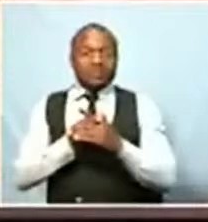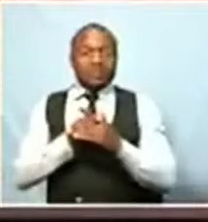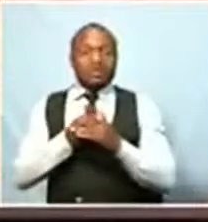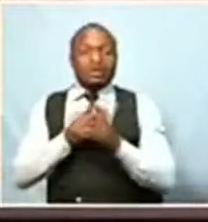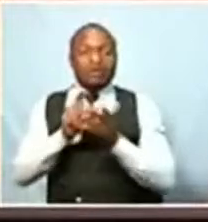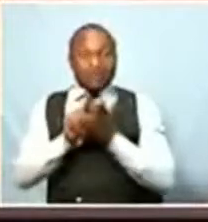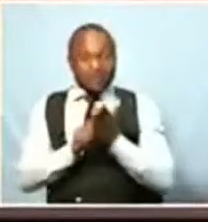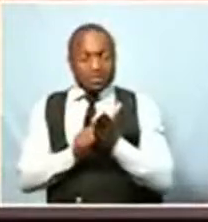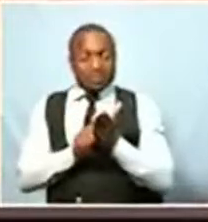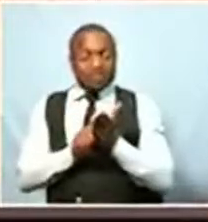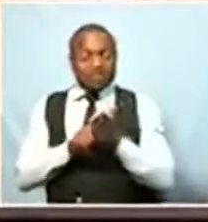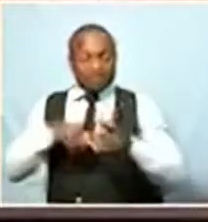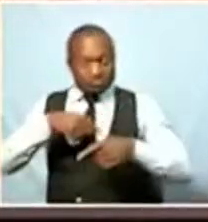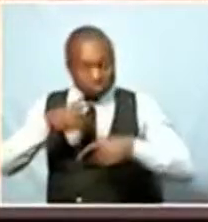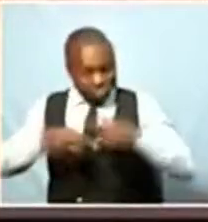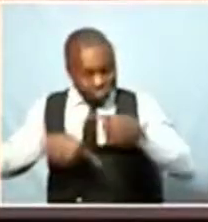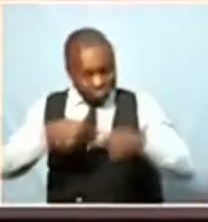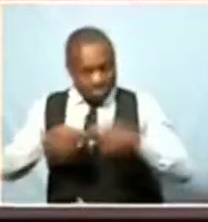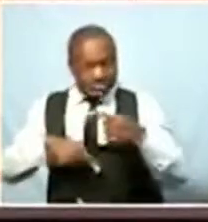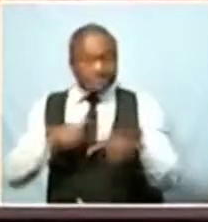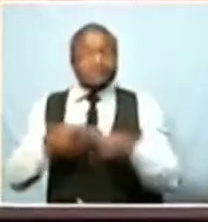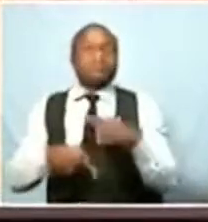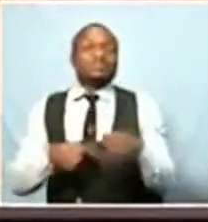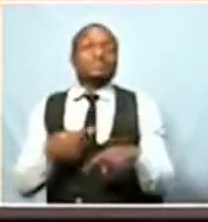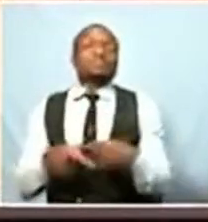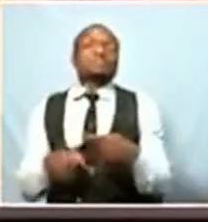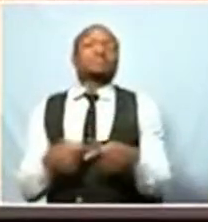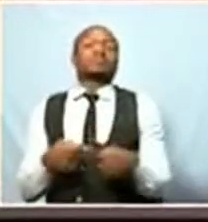ahead of the